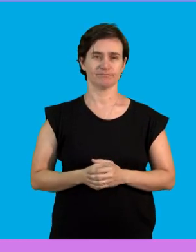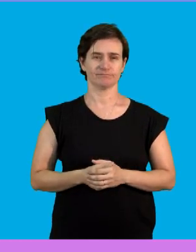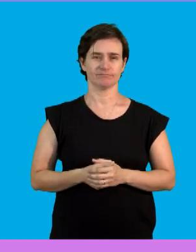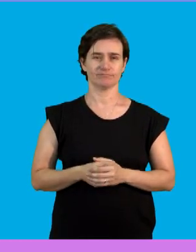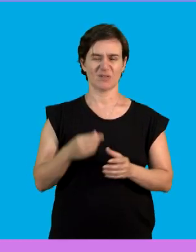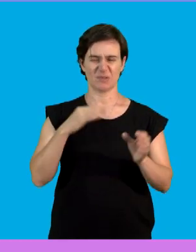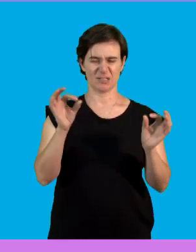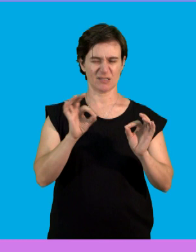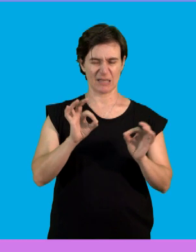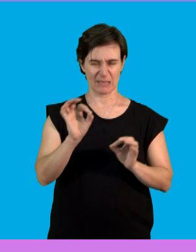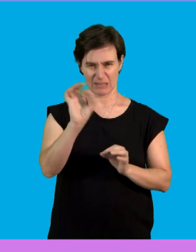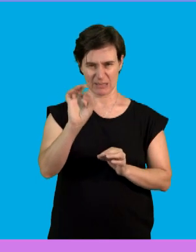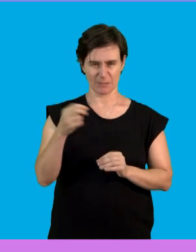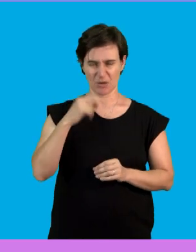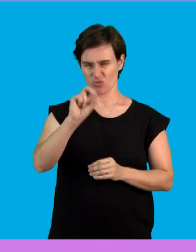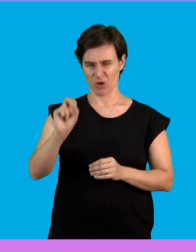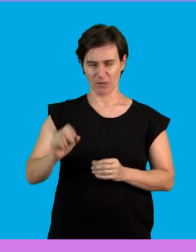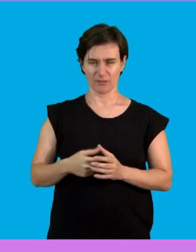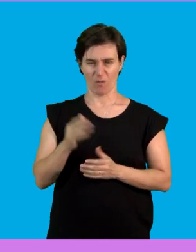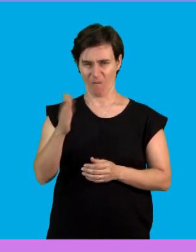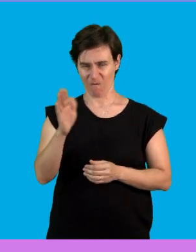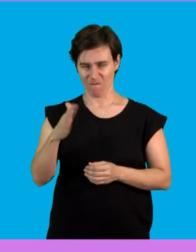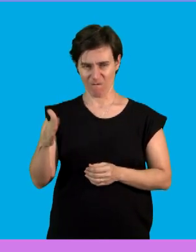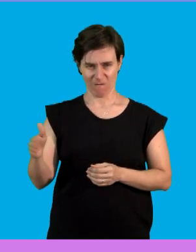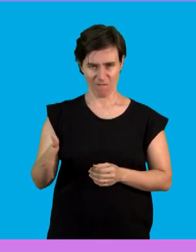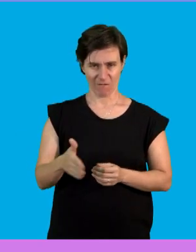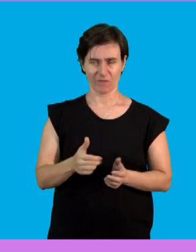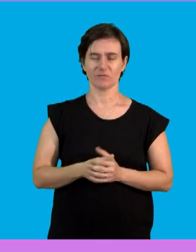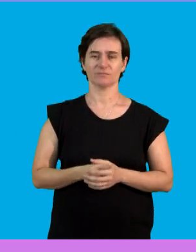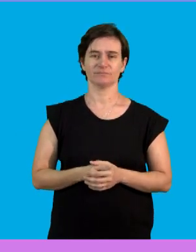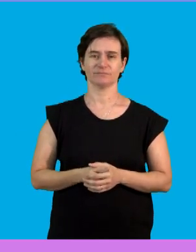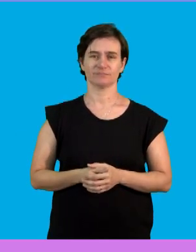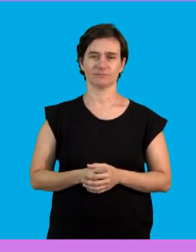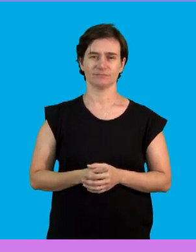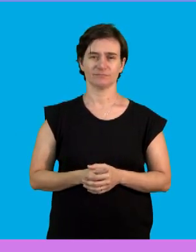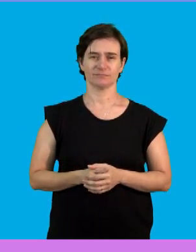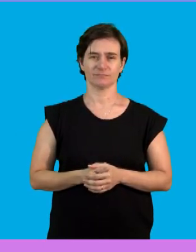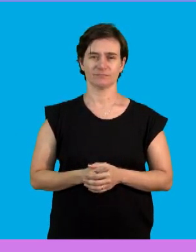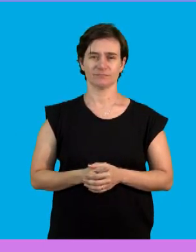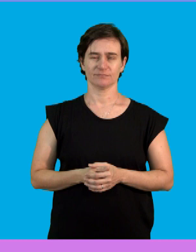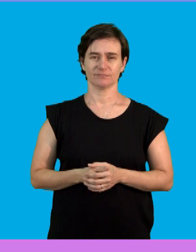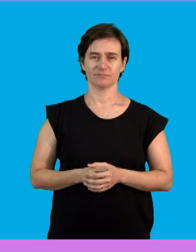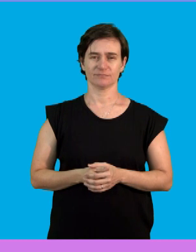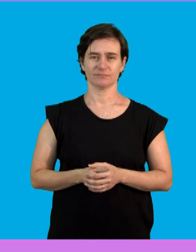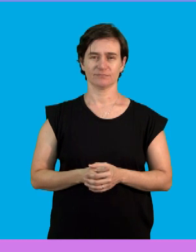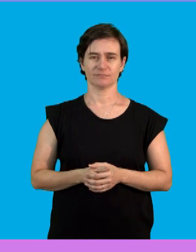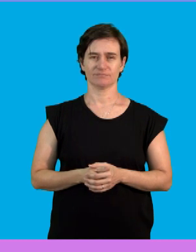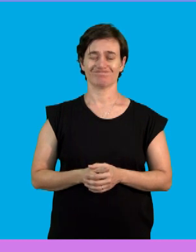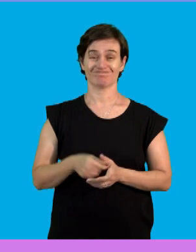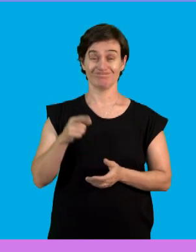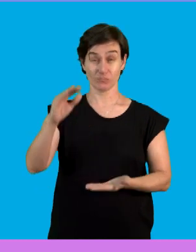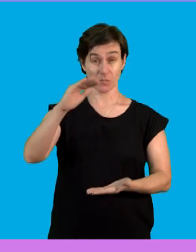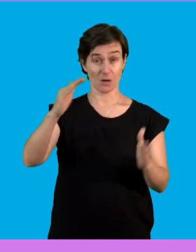Let's just clean this so that we can use the space. Now, as you can see,